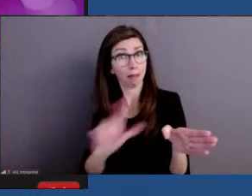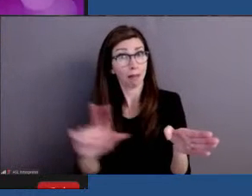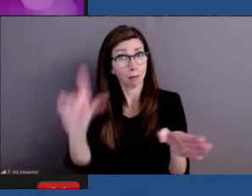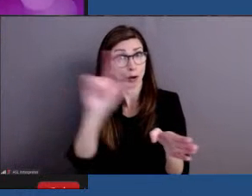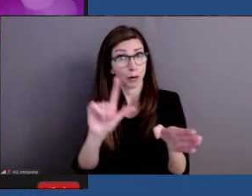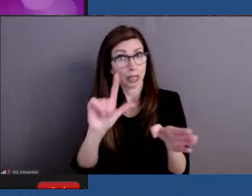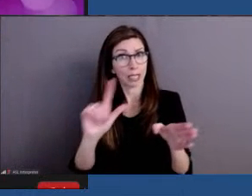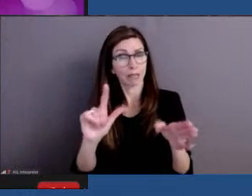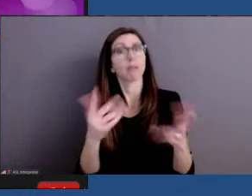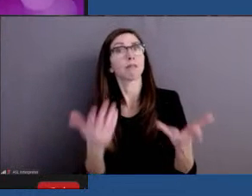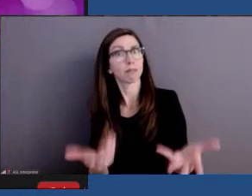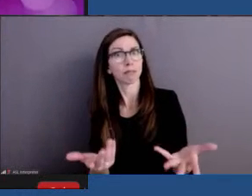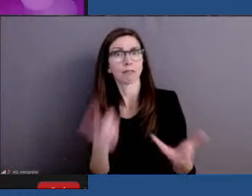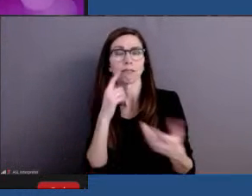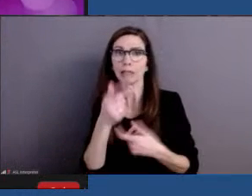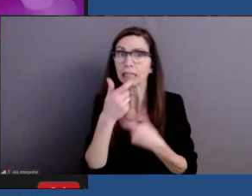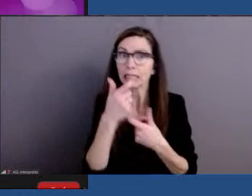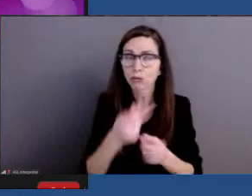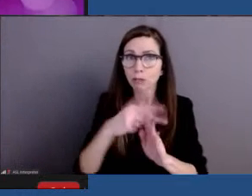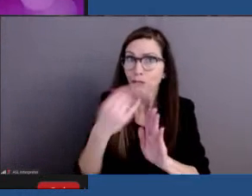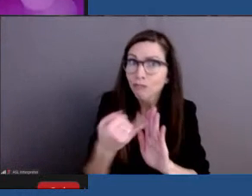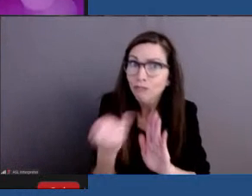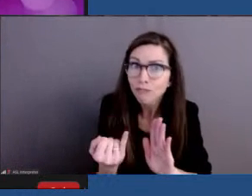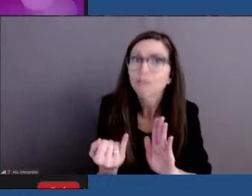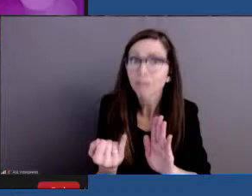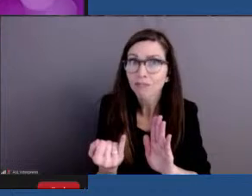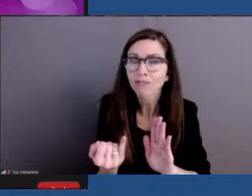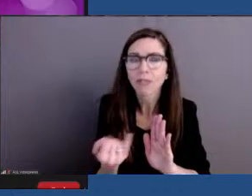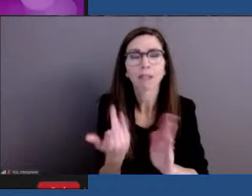project, and it's a perfect example of how much we can